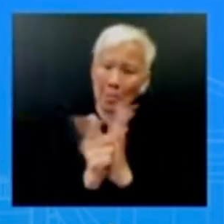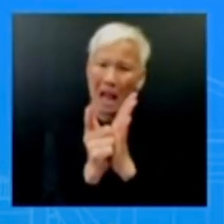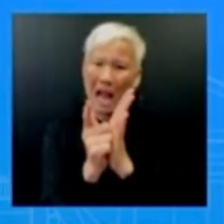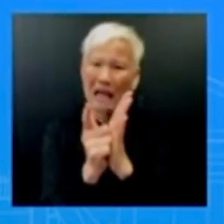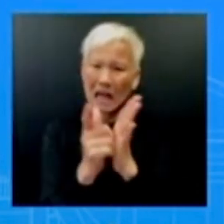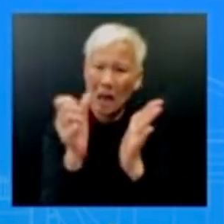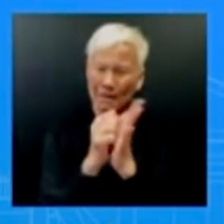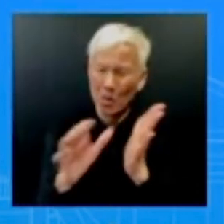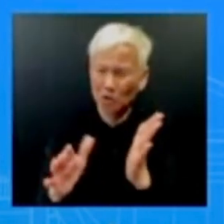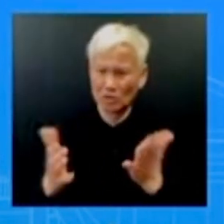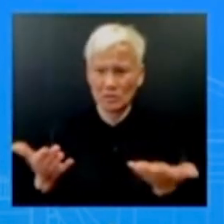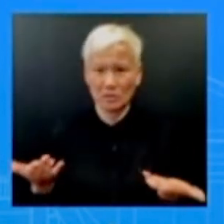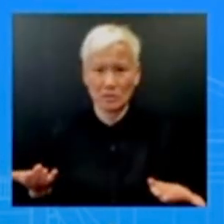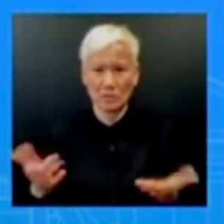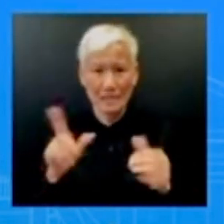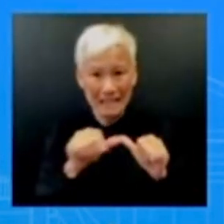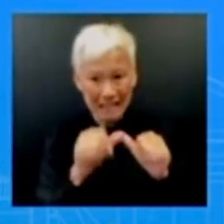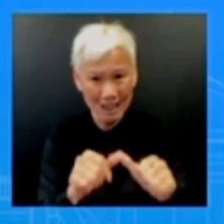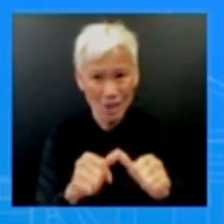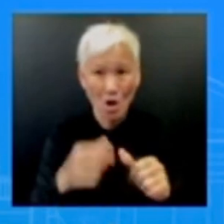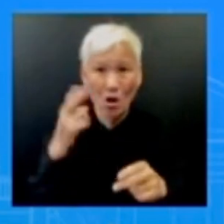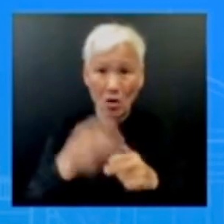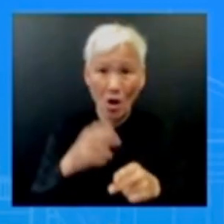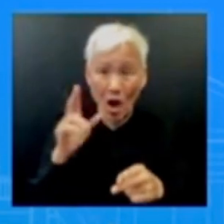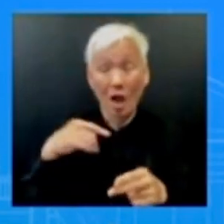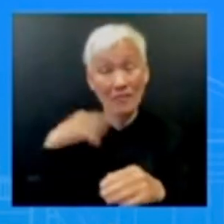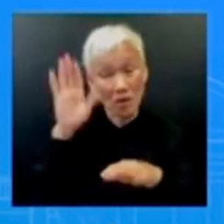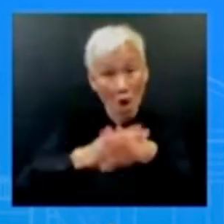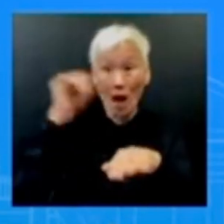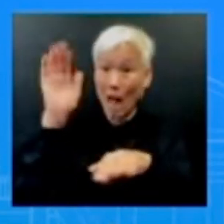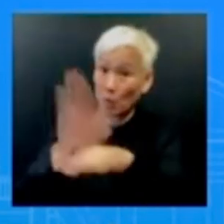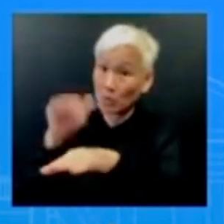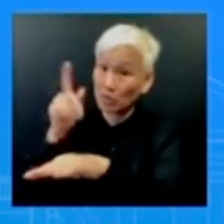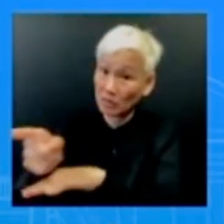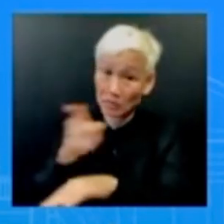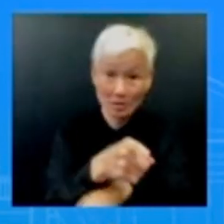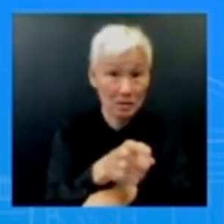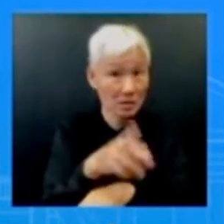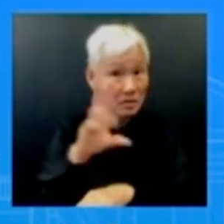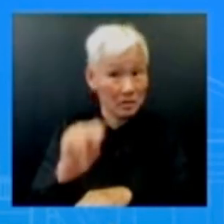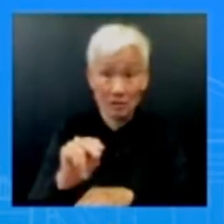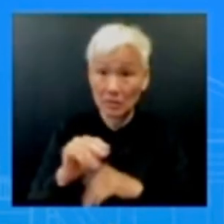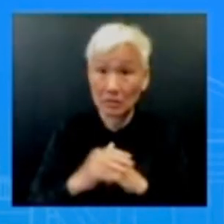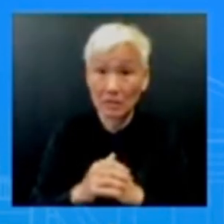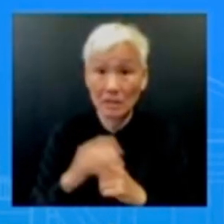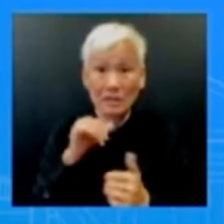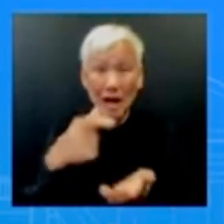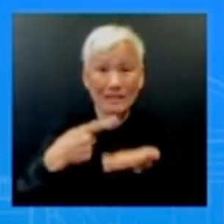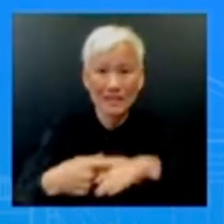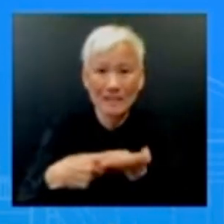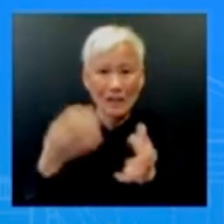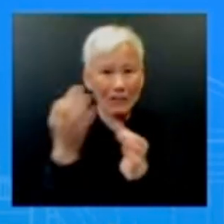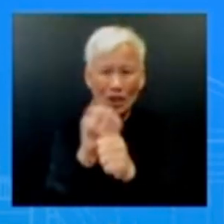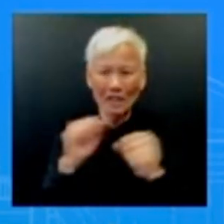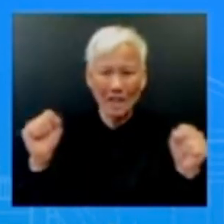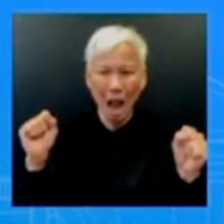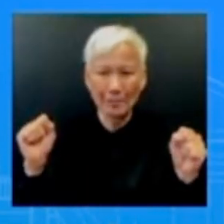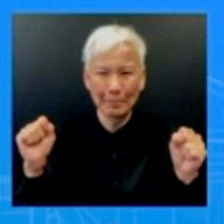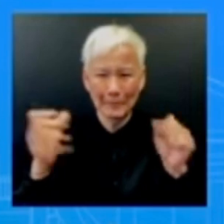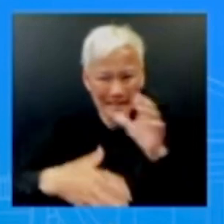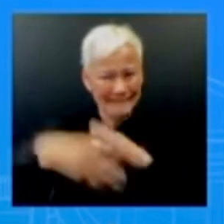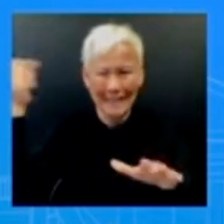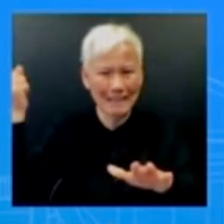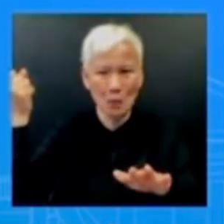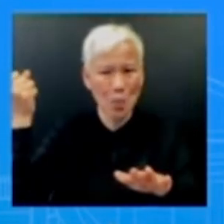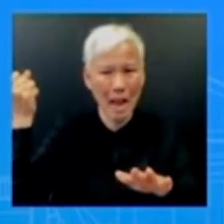out. We should not be talking about taking away the freedoms of Americans across the country, of women